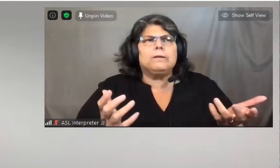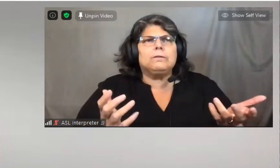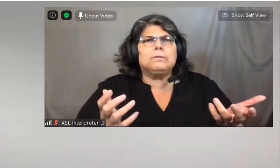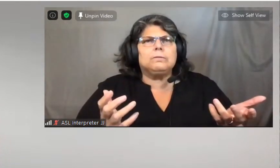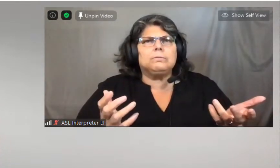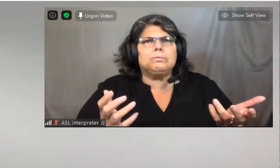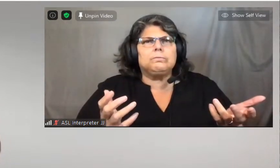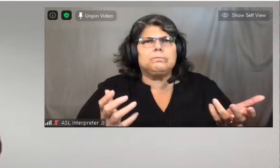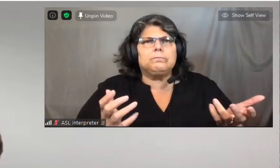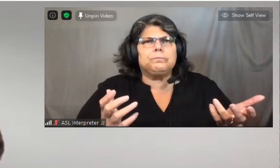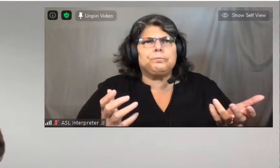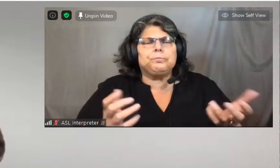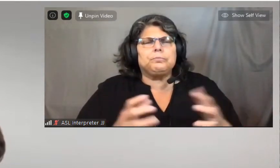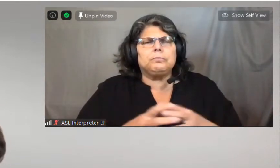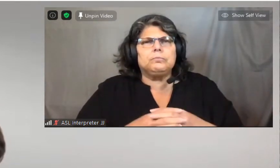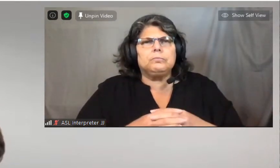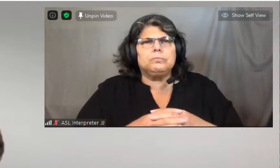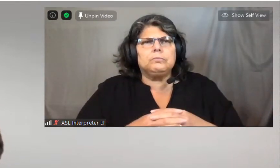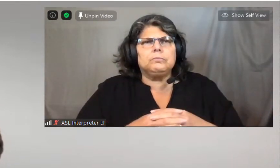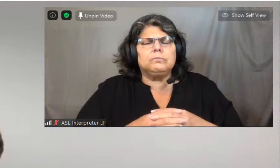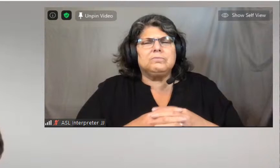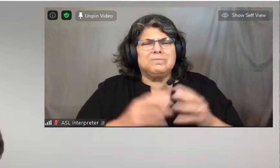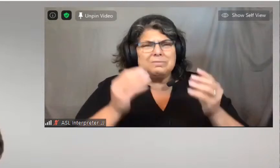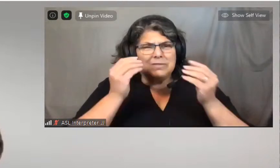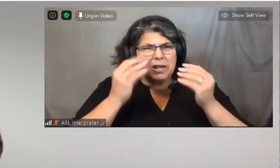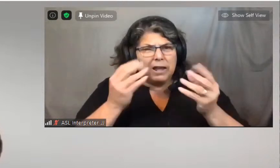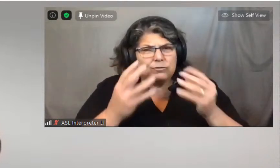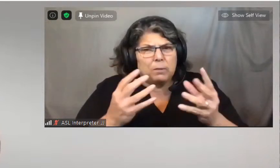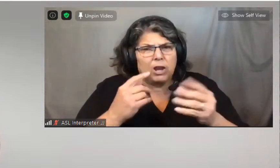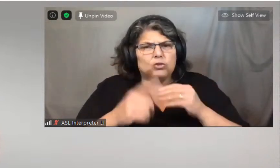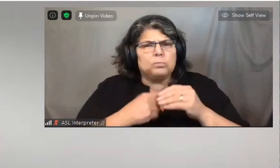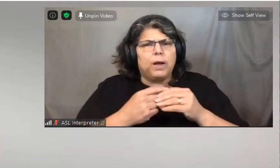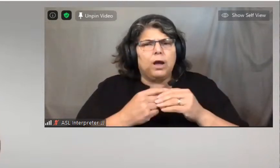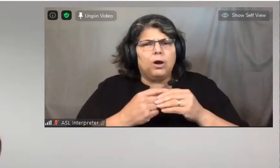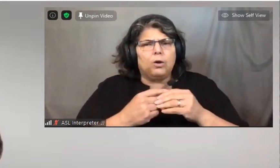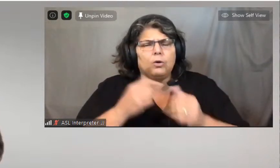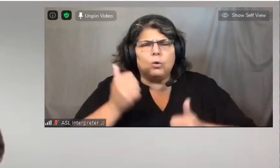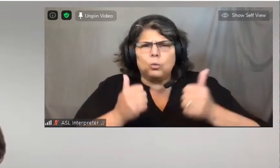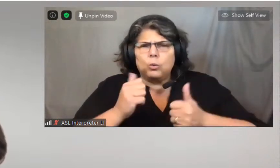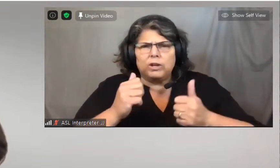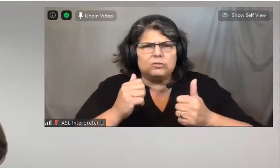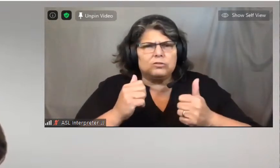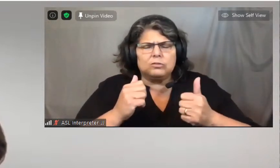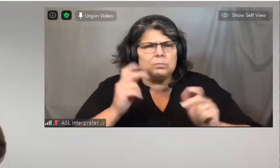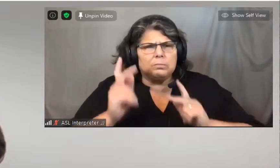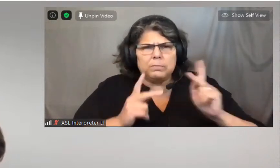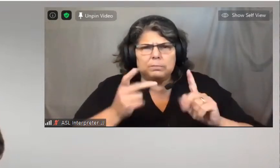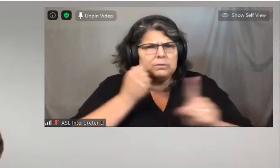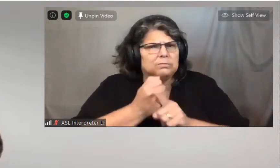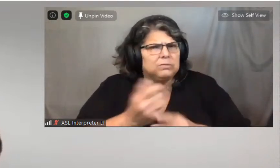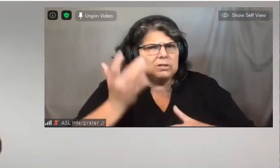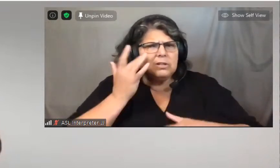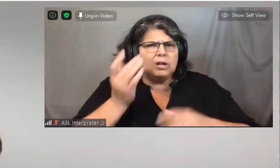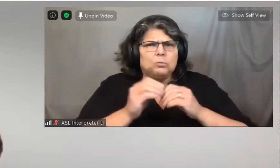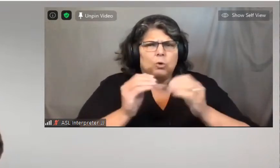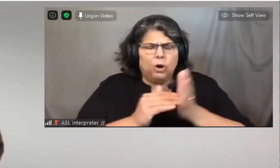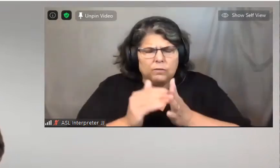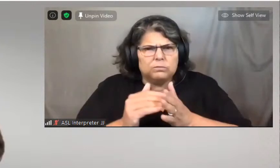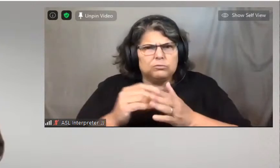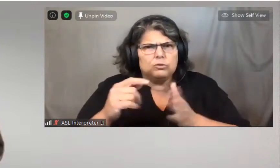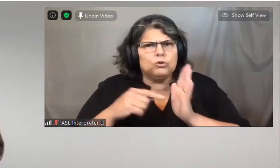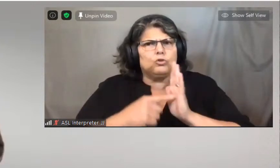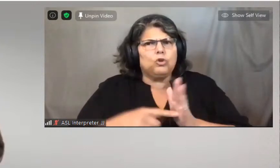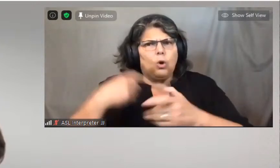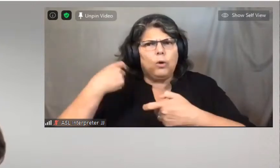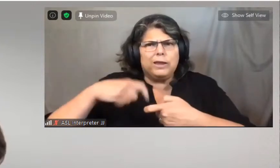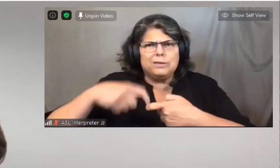the ethnicity data shows us an incredible disparity with the Hispanic community leading